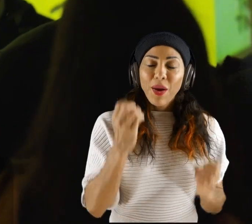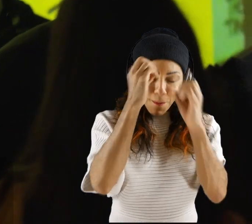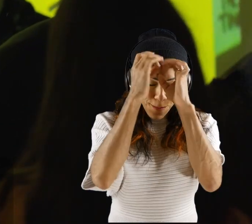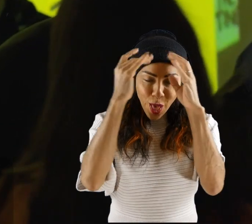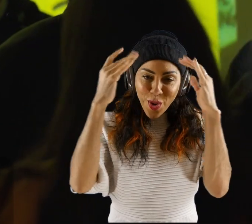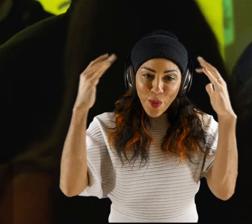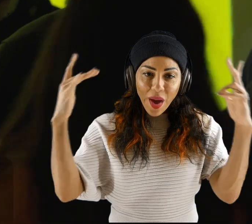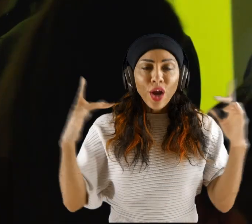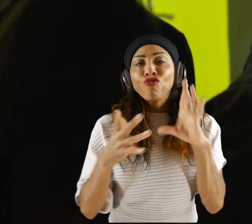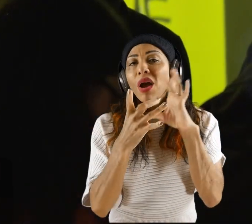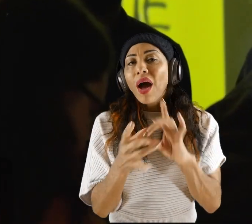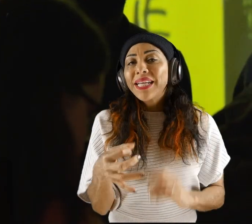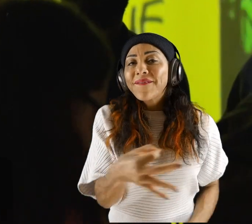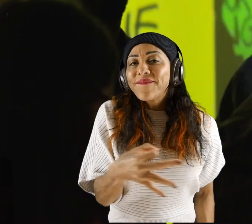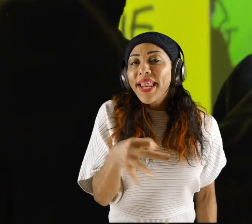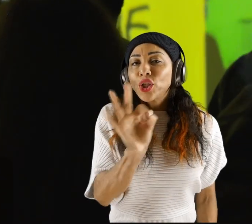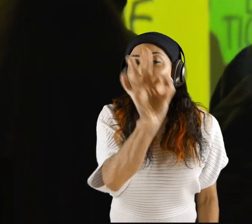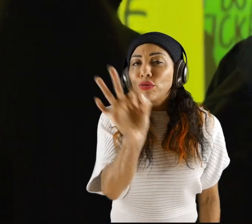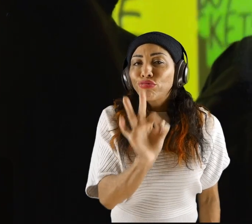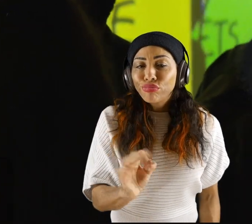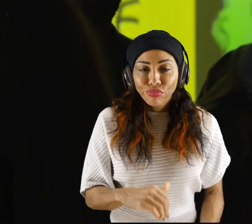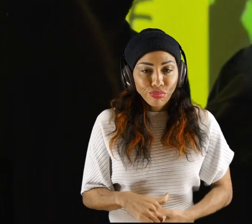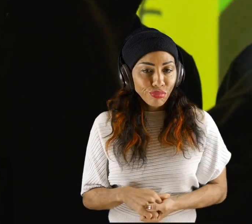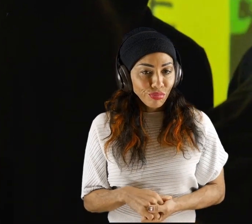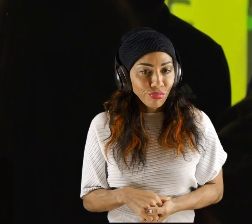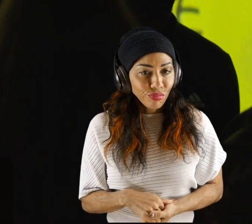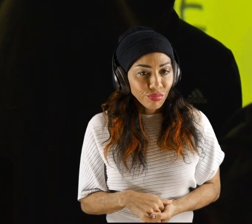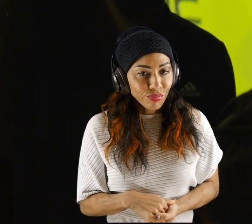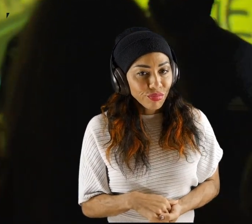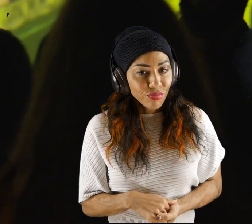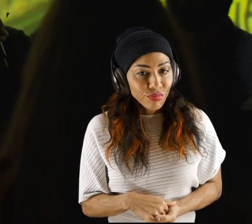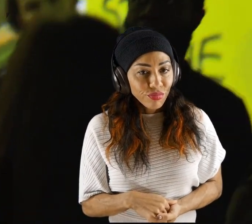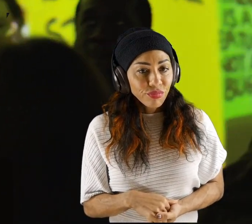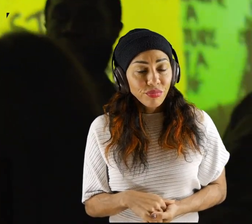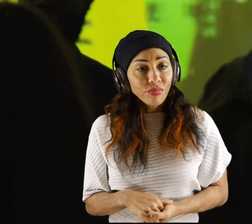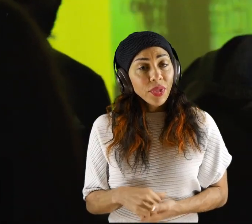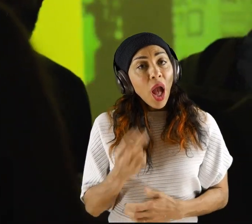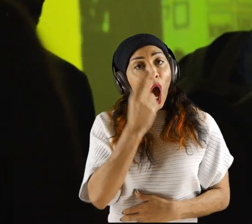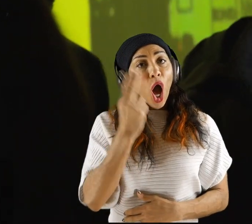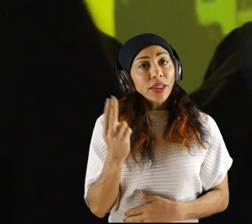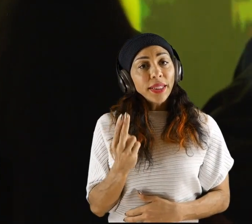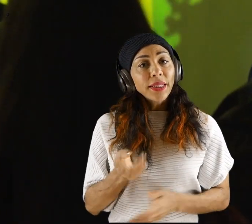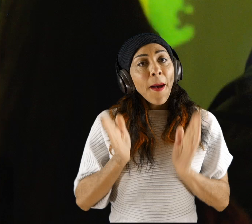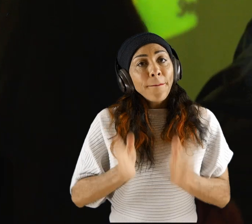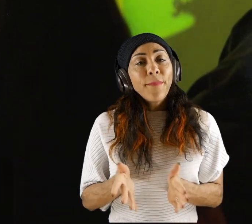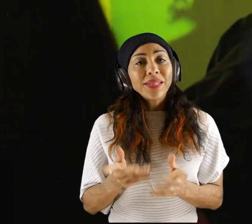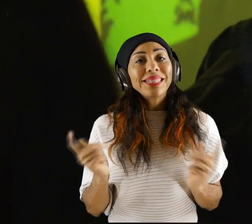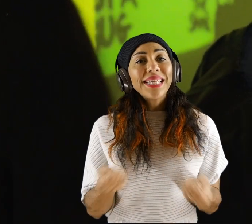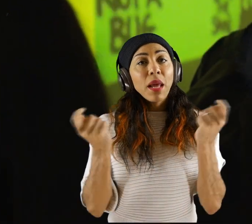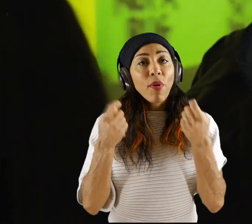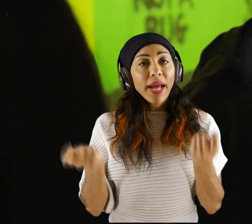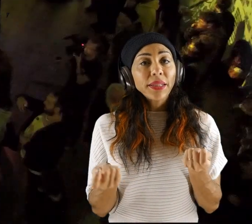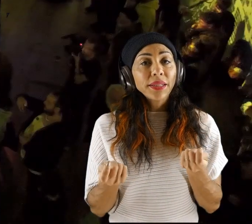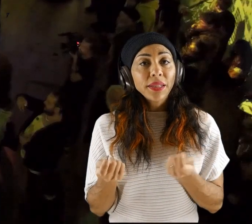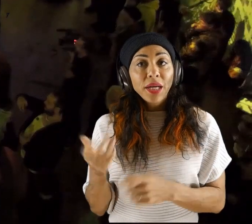Just on the village question, how important do you think for artists to celebrate their failures as much as their successes?